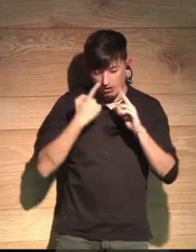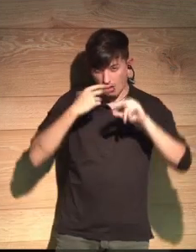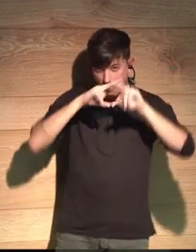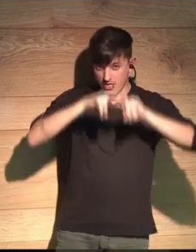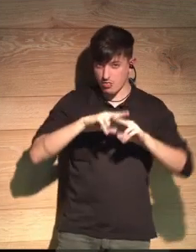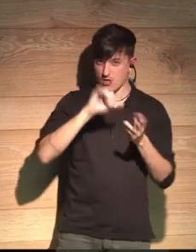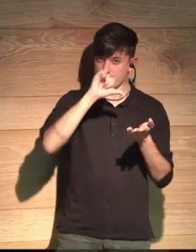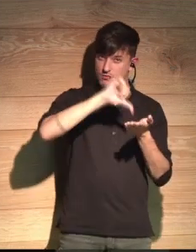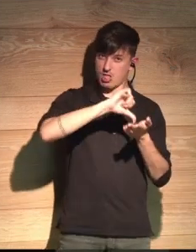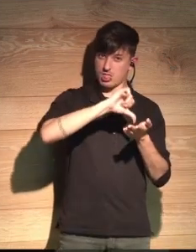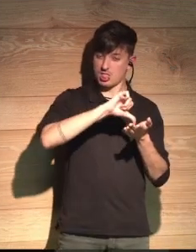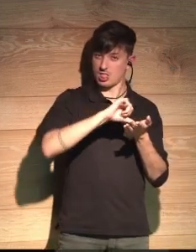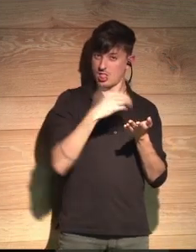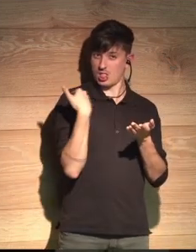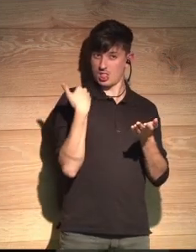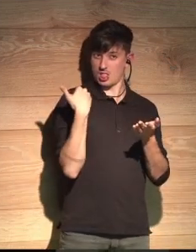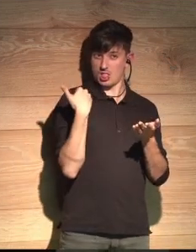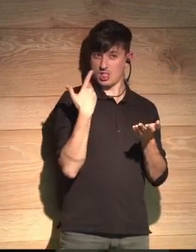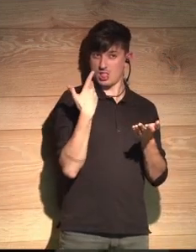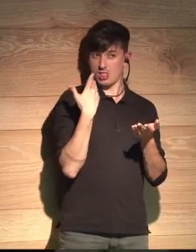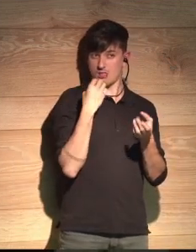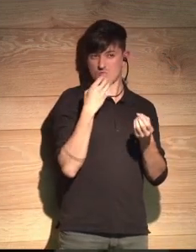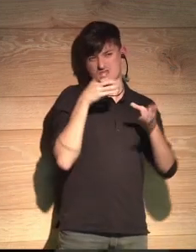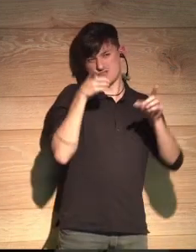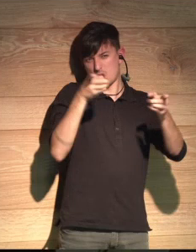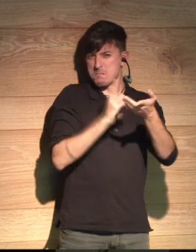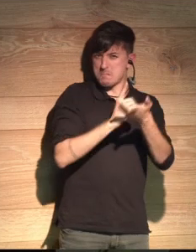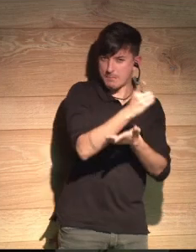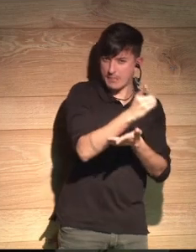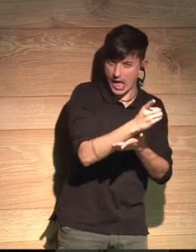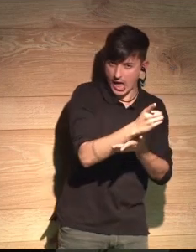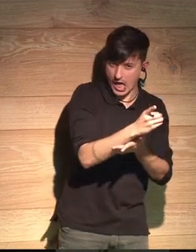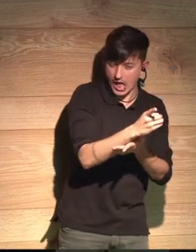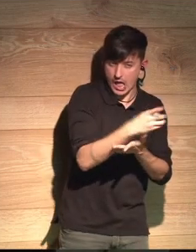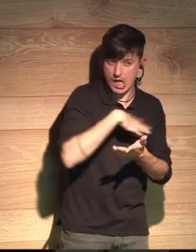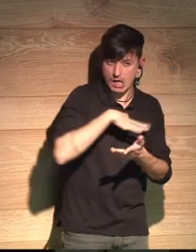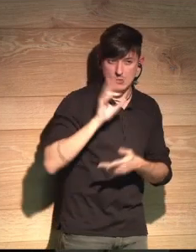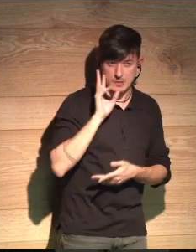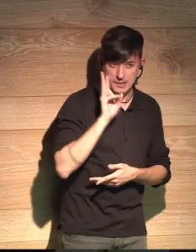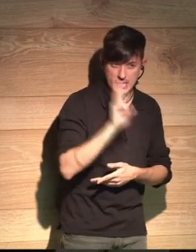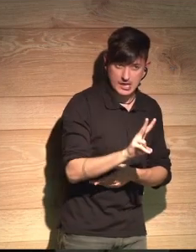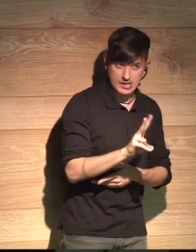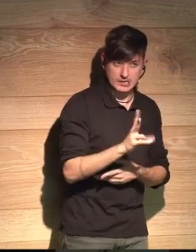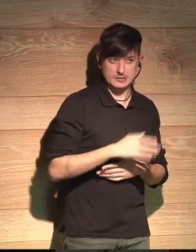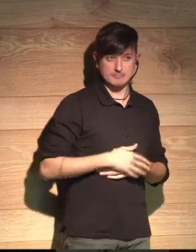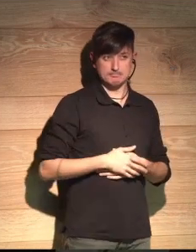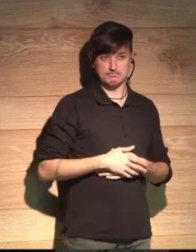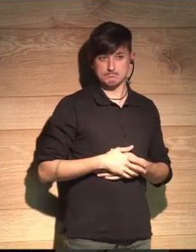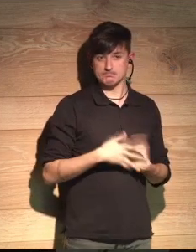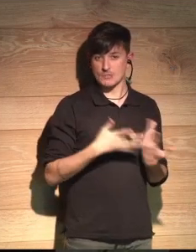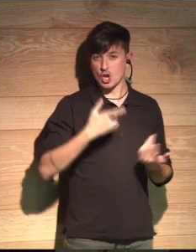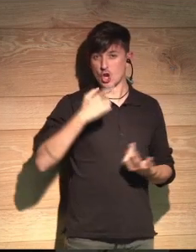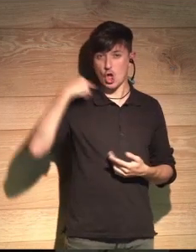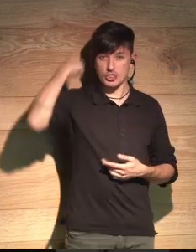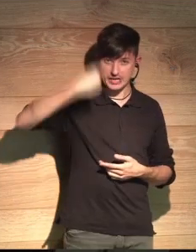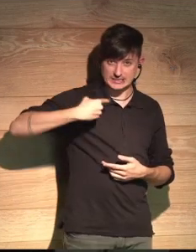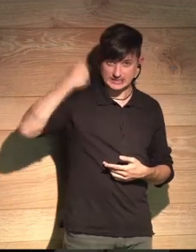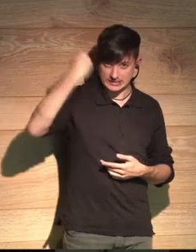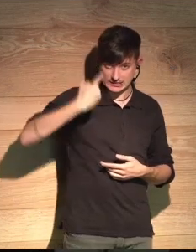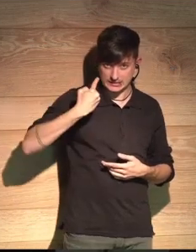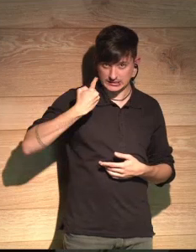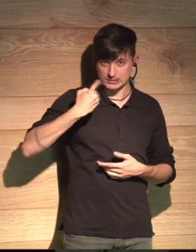is a famous map, is a map of John Snow's map of London, which actually was